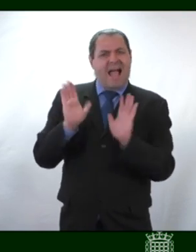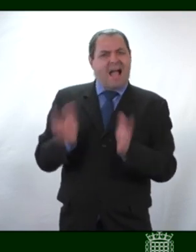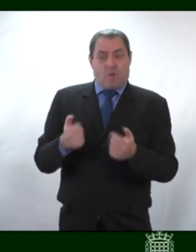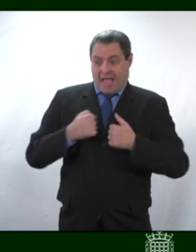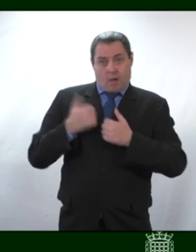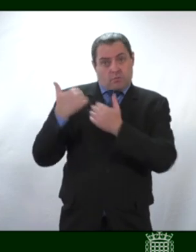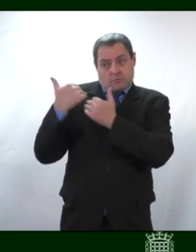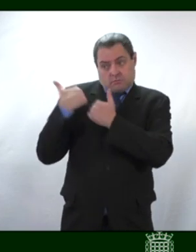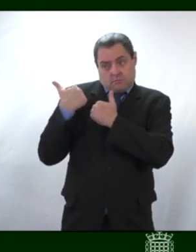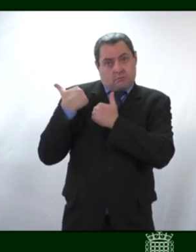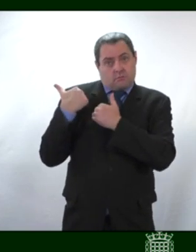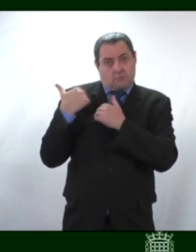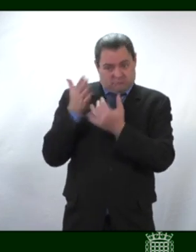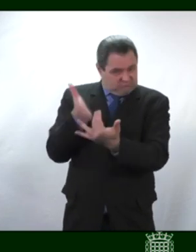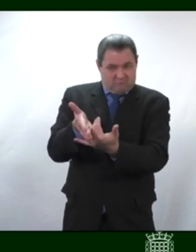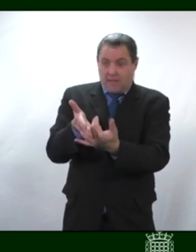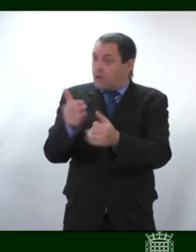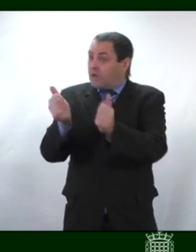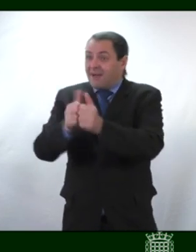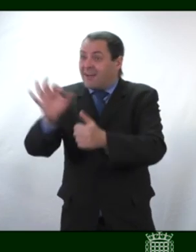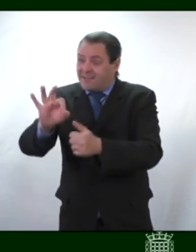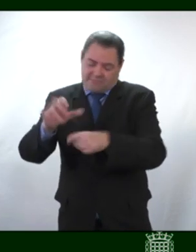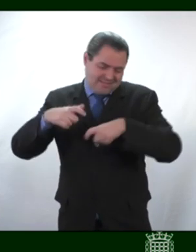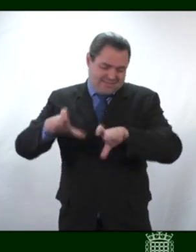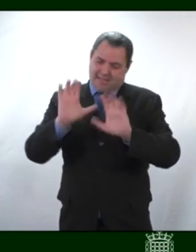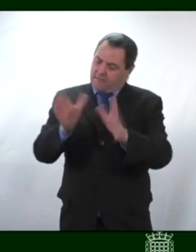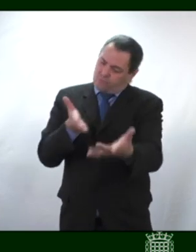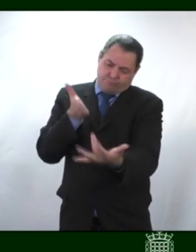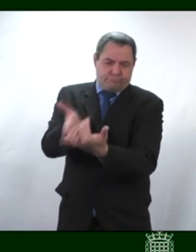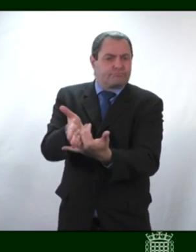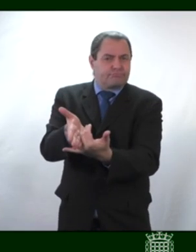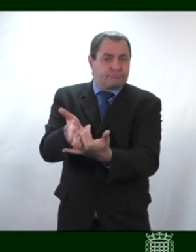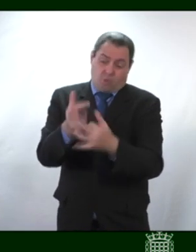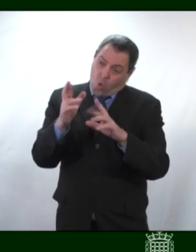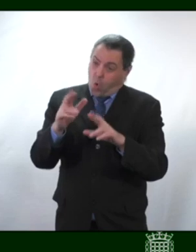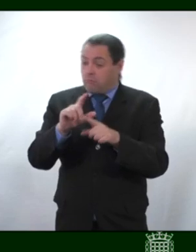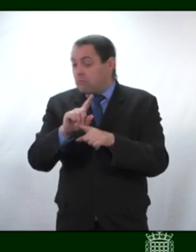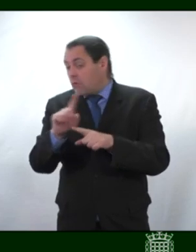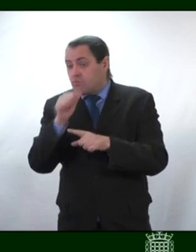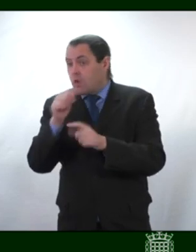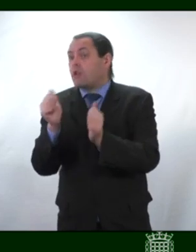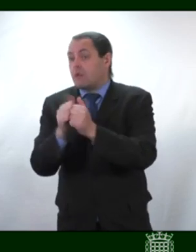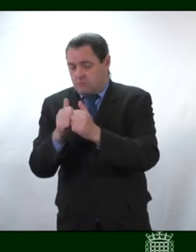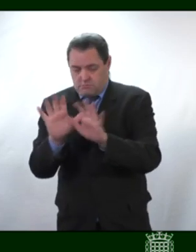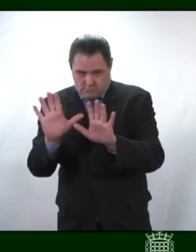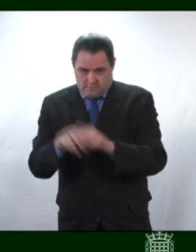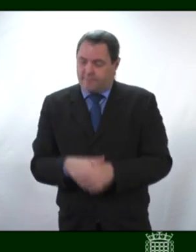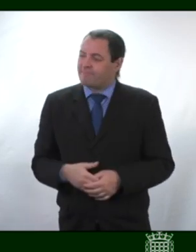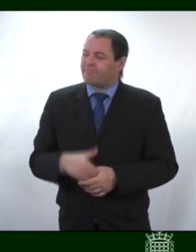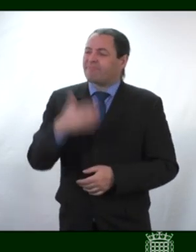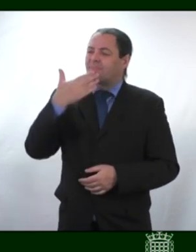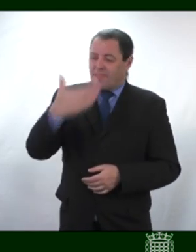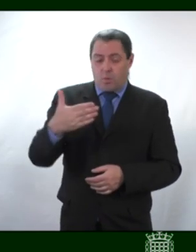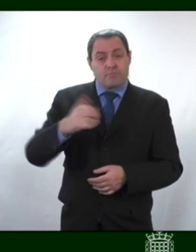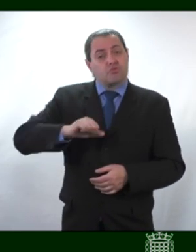we couldn't yet get the agreement of the local leaders, but I hope that that will come. 20 is withdrawn, so we go up to Scotland with Richard Thompson.